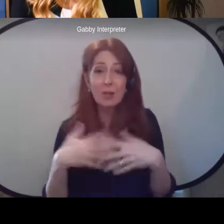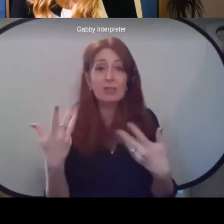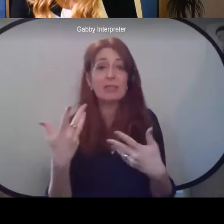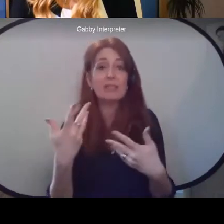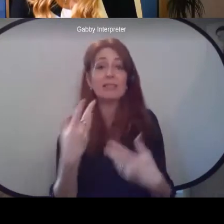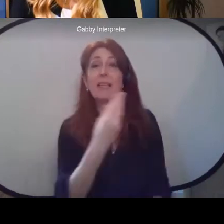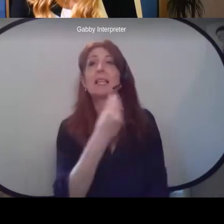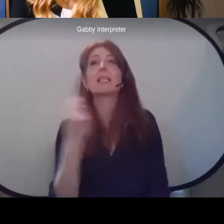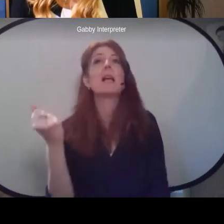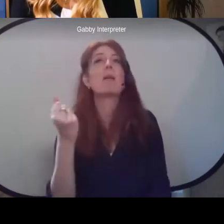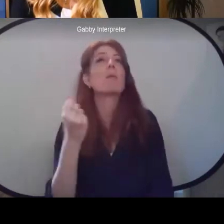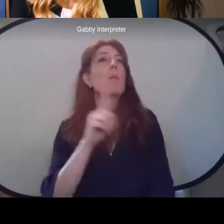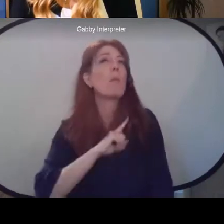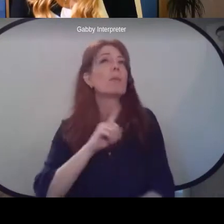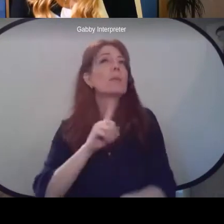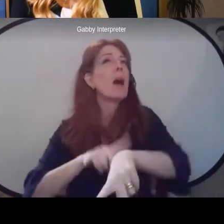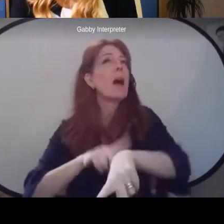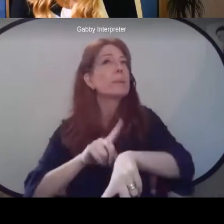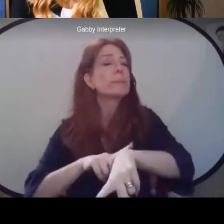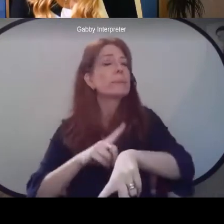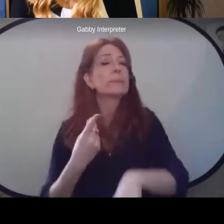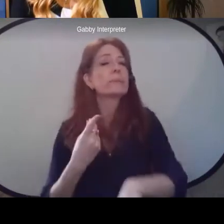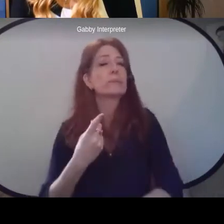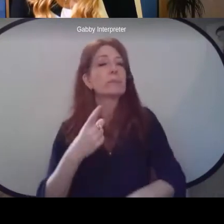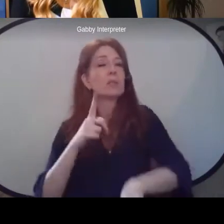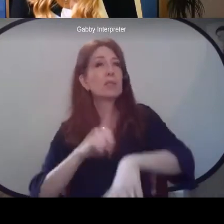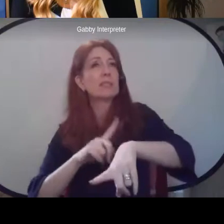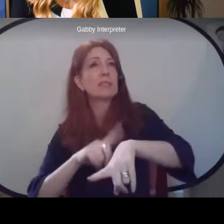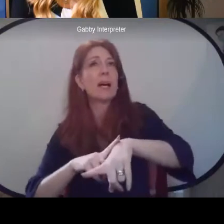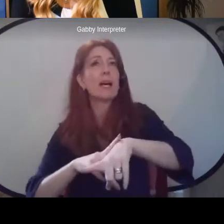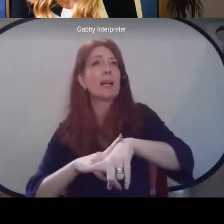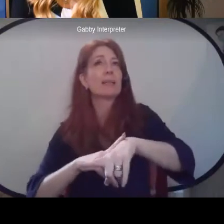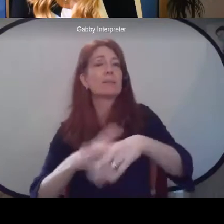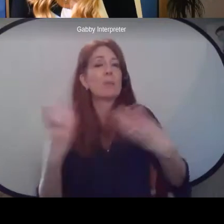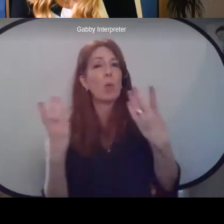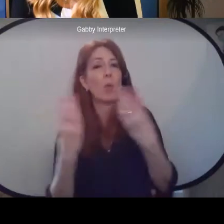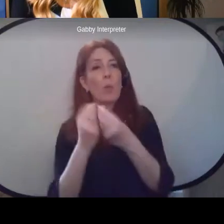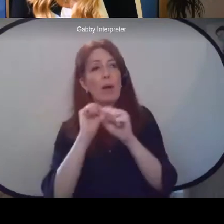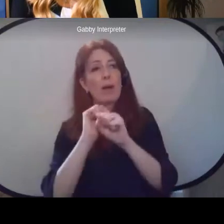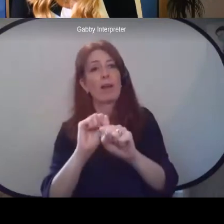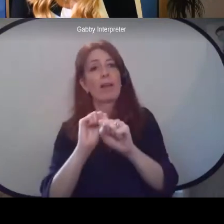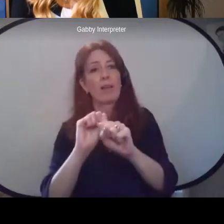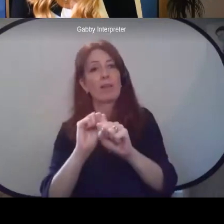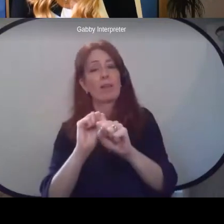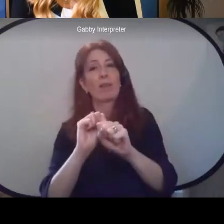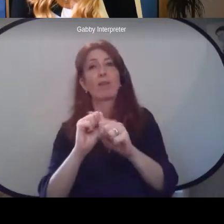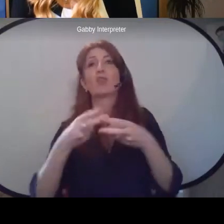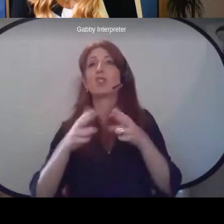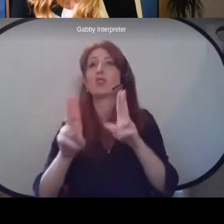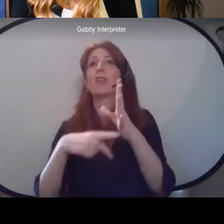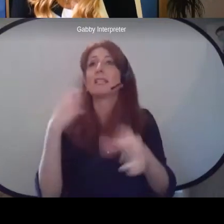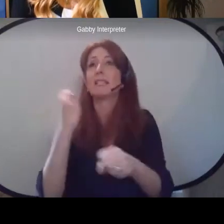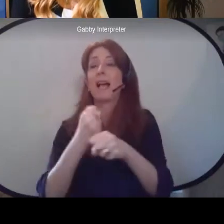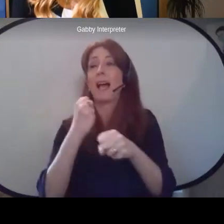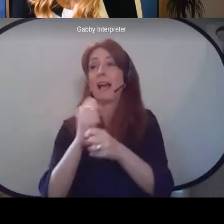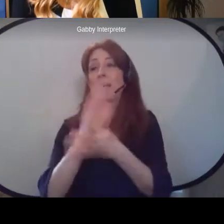I suppose some of it is time. So obviously the time that we've spent with Street Tag over sort of 3 years